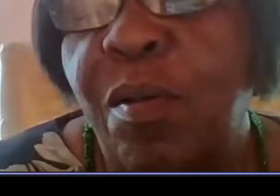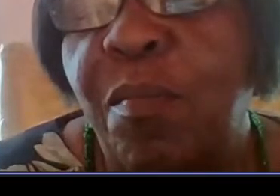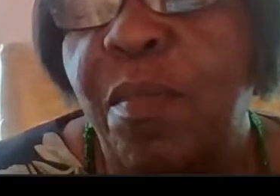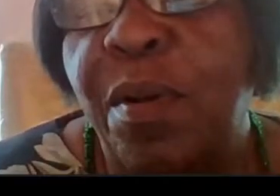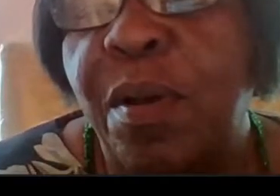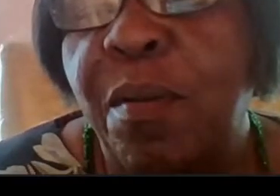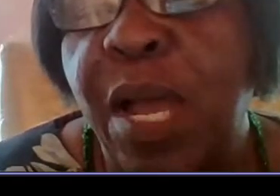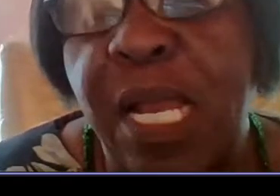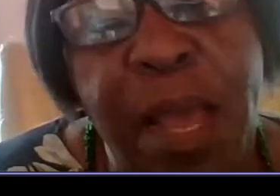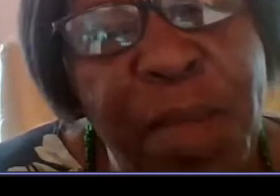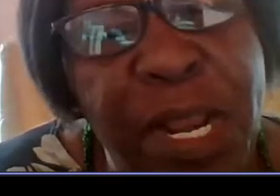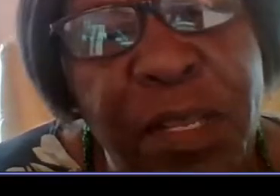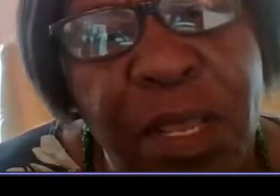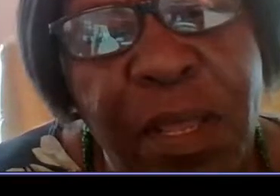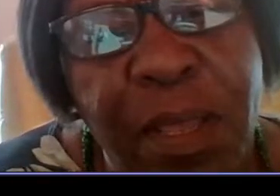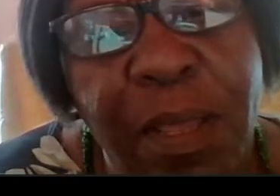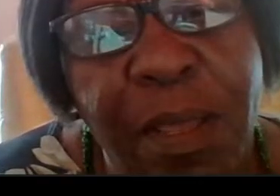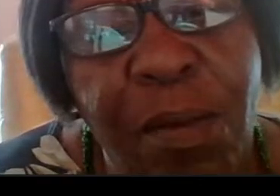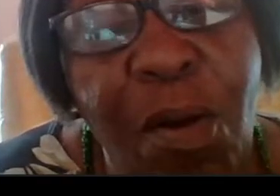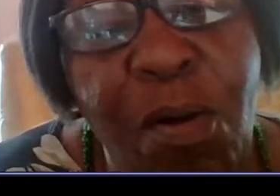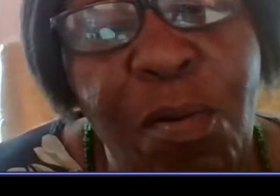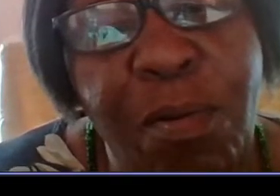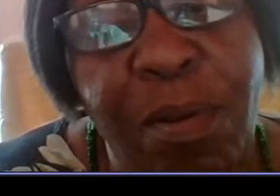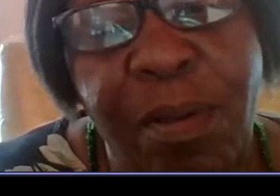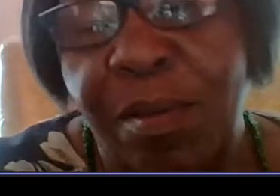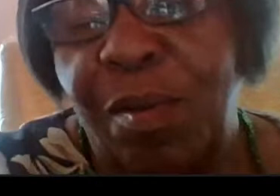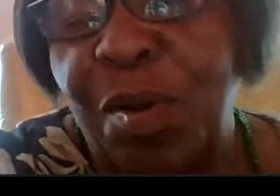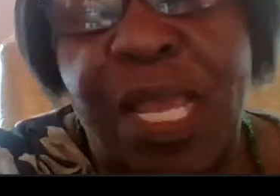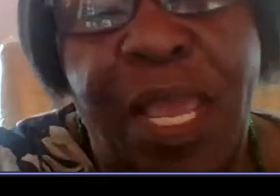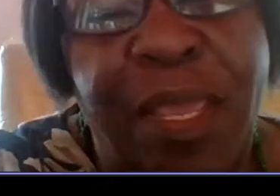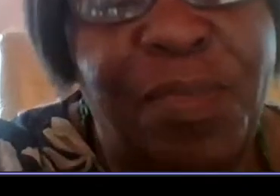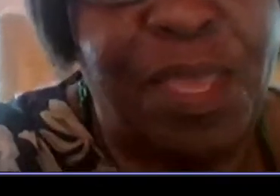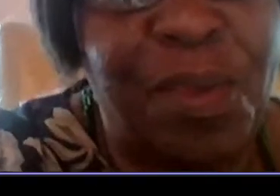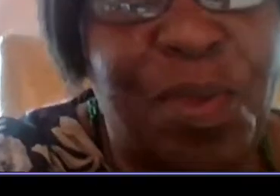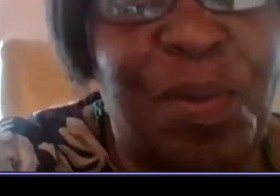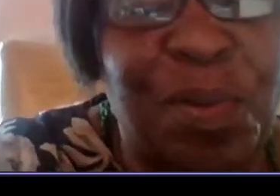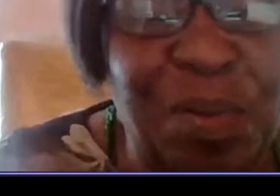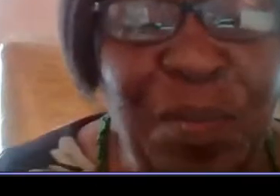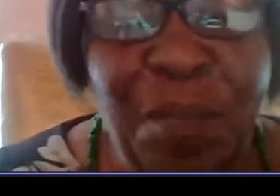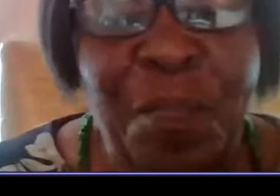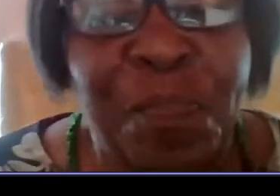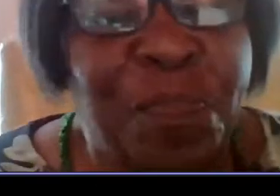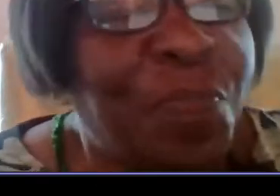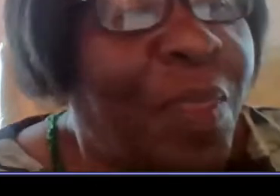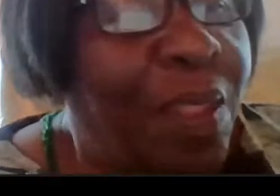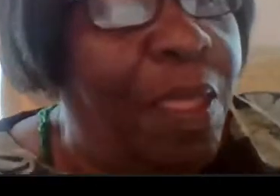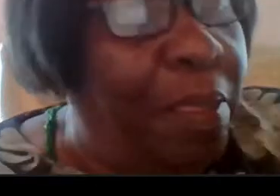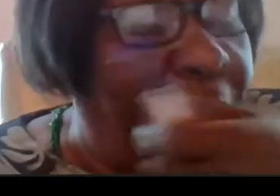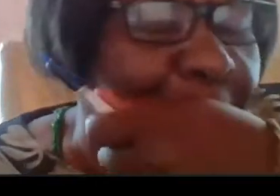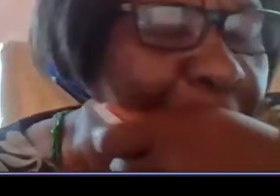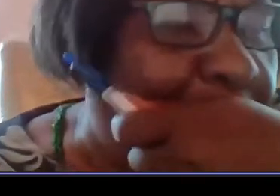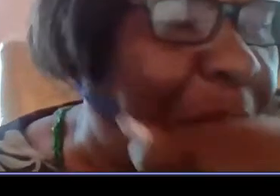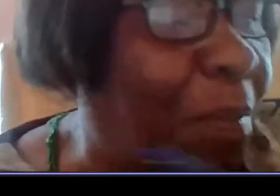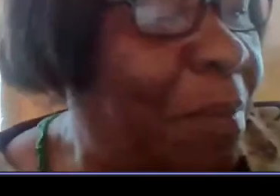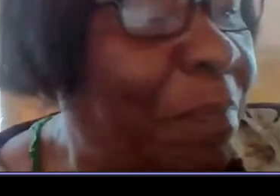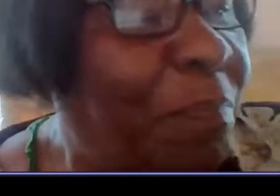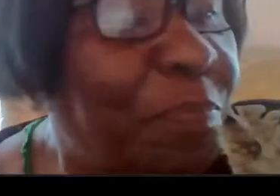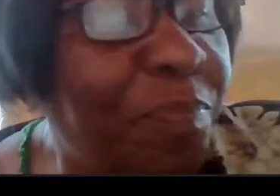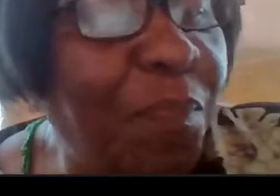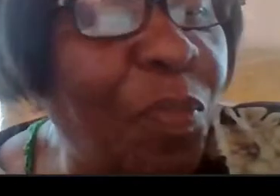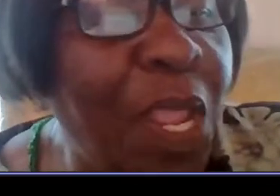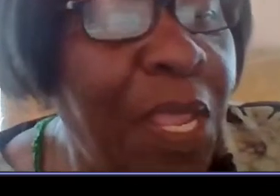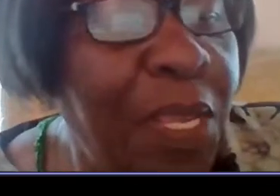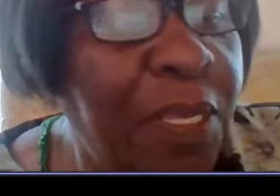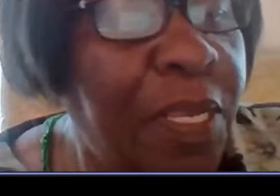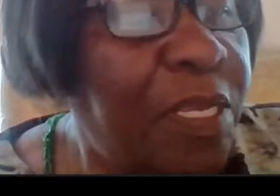Salo. Yes. Yeah, it's better now. Oh, okay, thank you. Thank you.